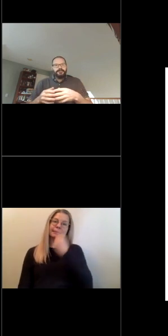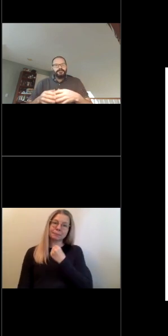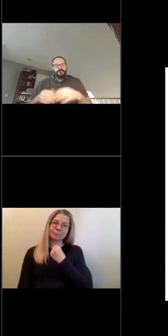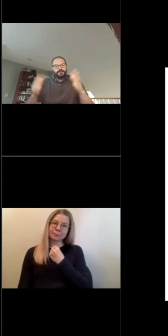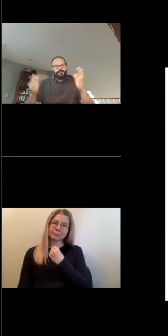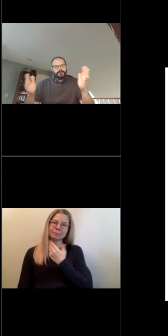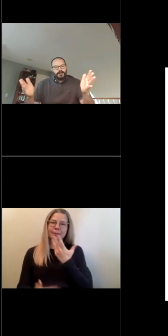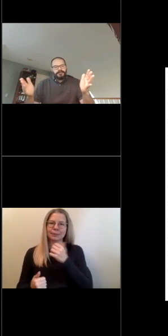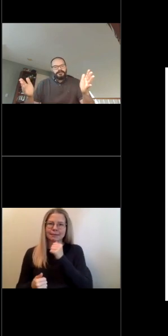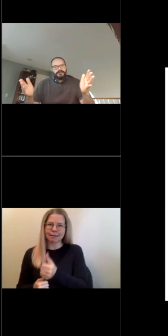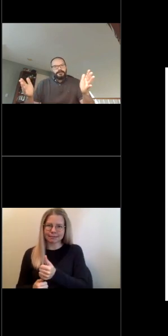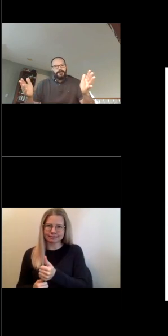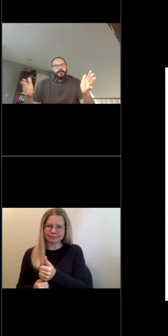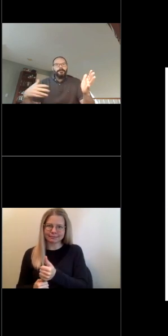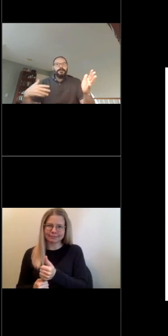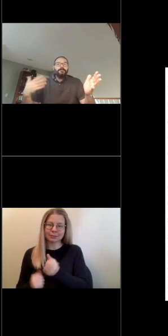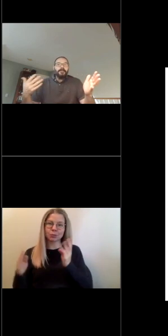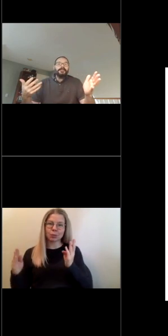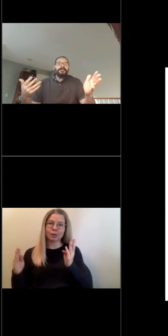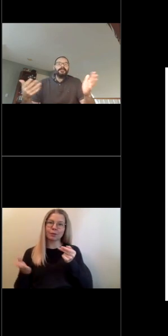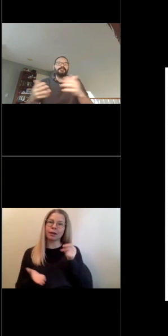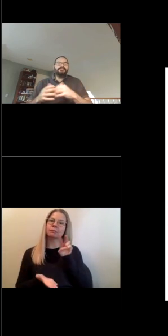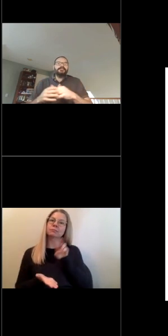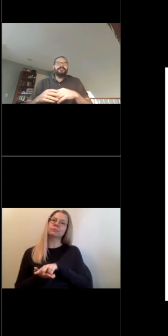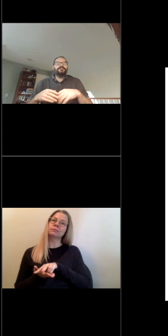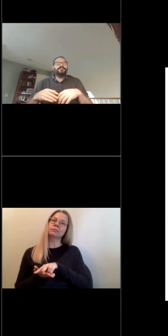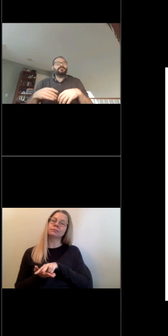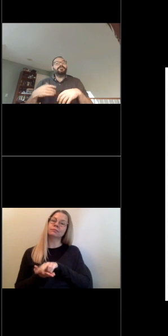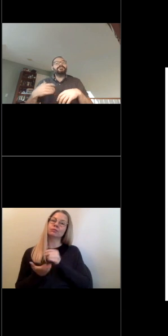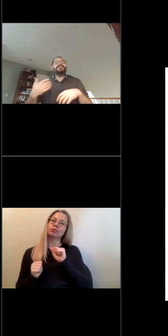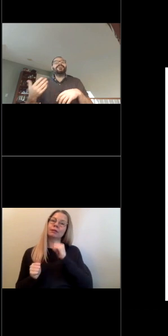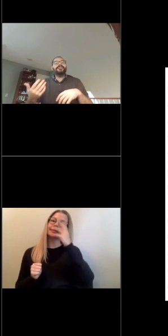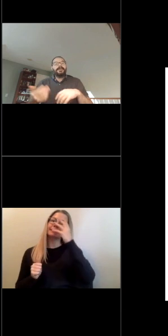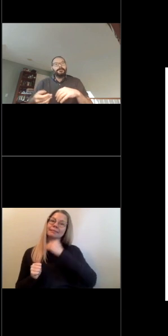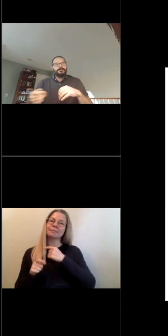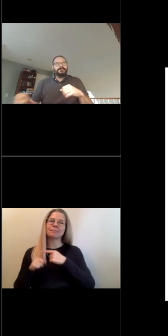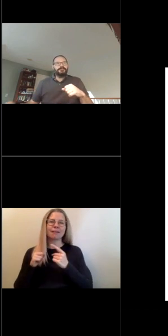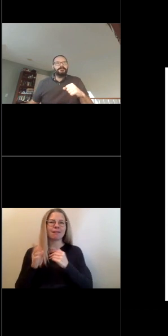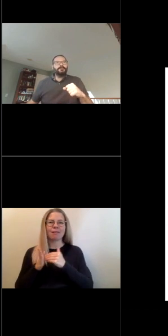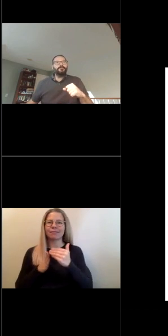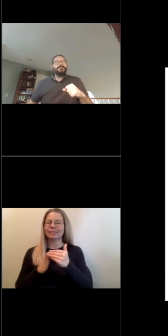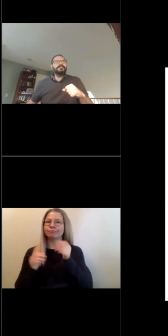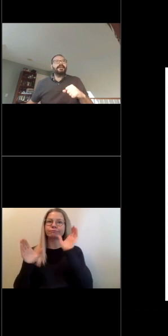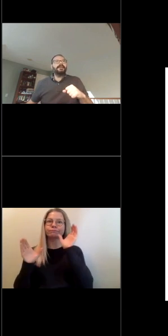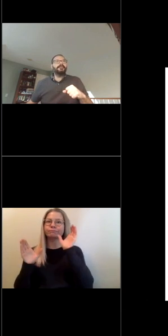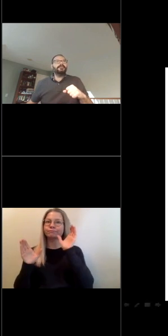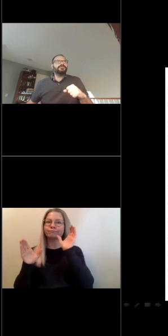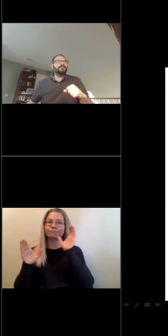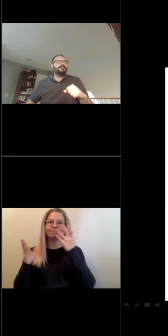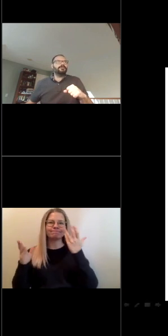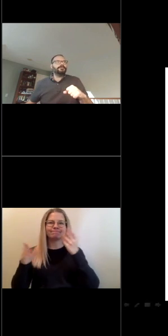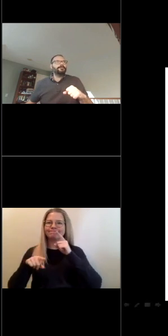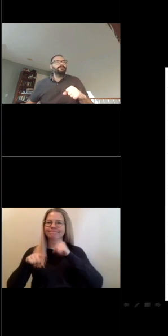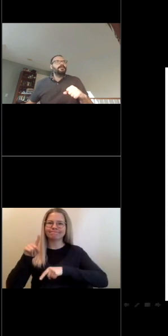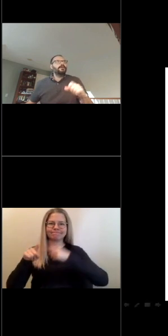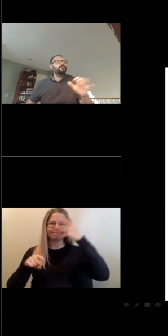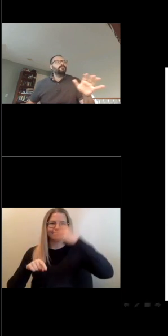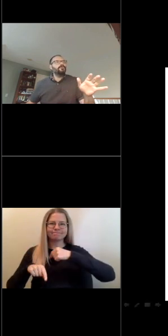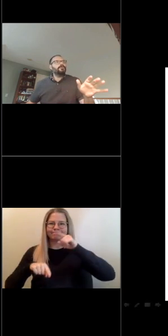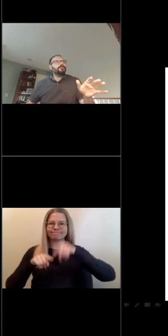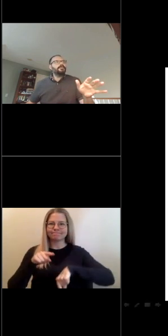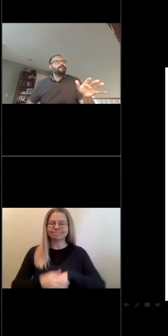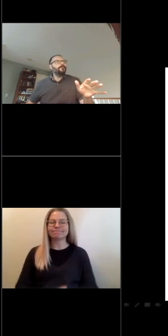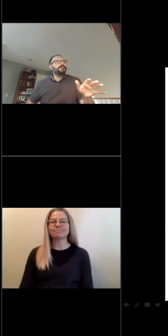to sleep. So they're trying to sleep, but in many cases, the individual is unable to sleep. And we see that in this chart.